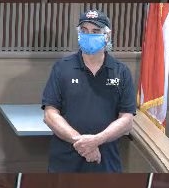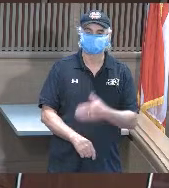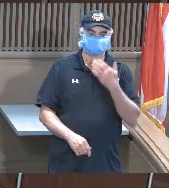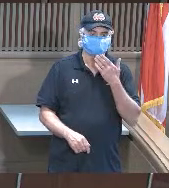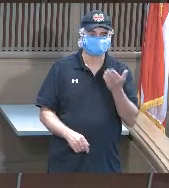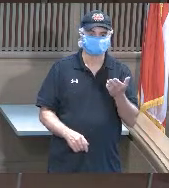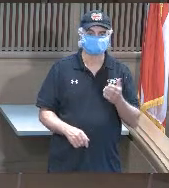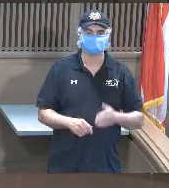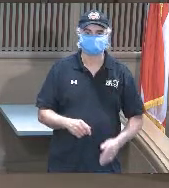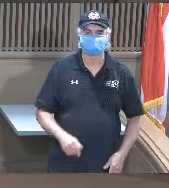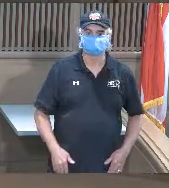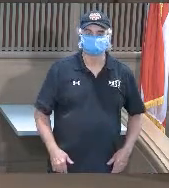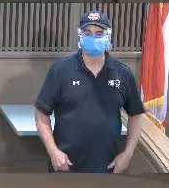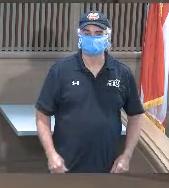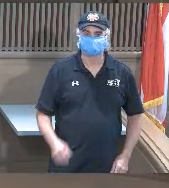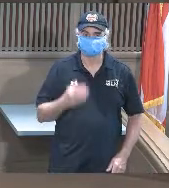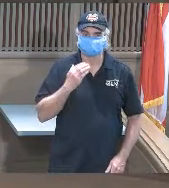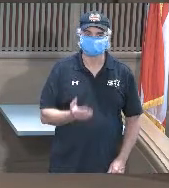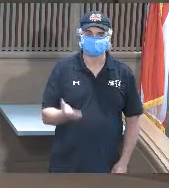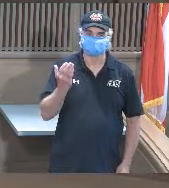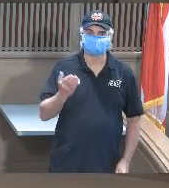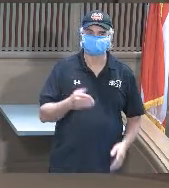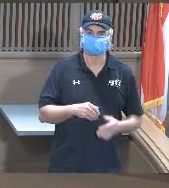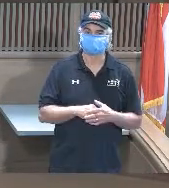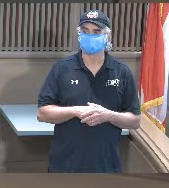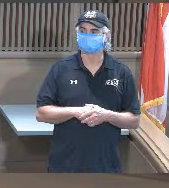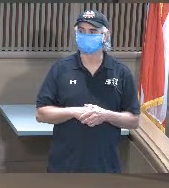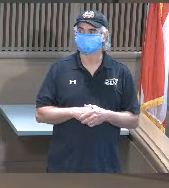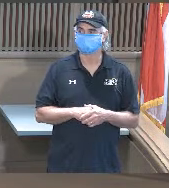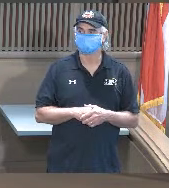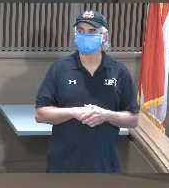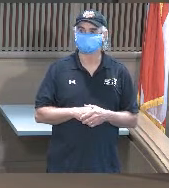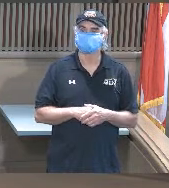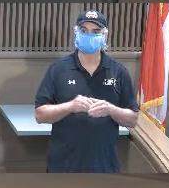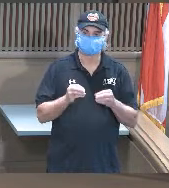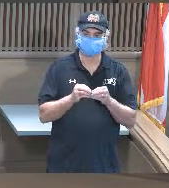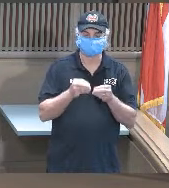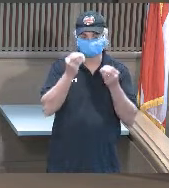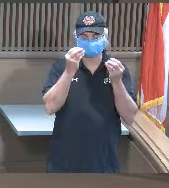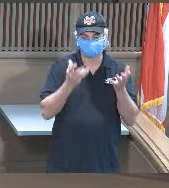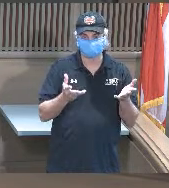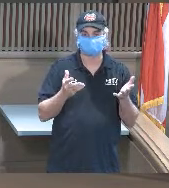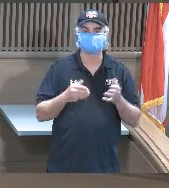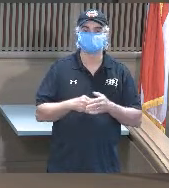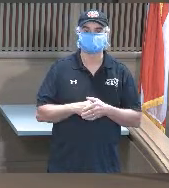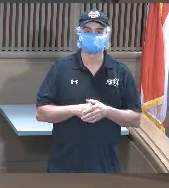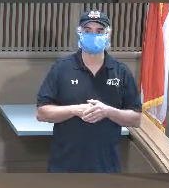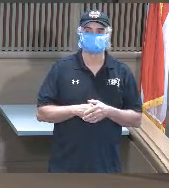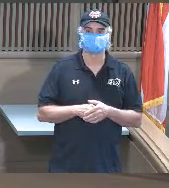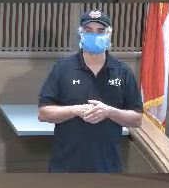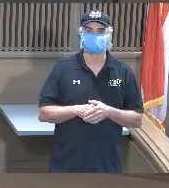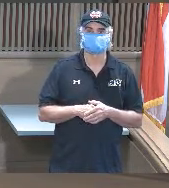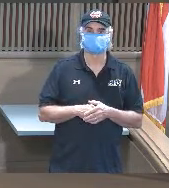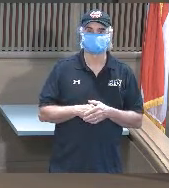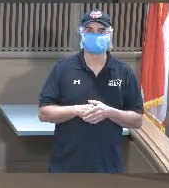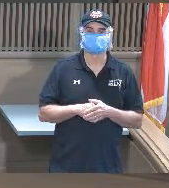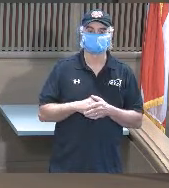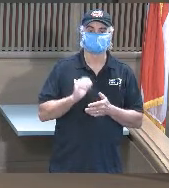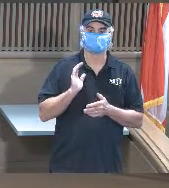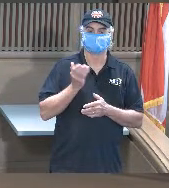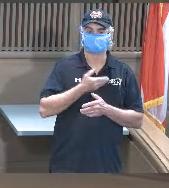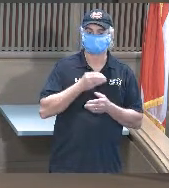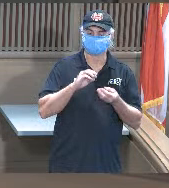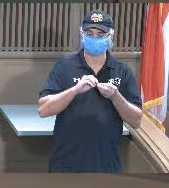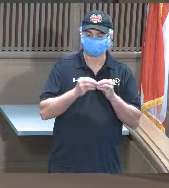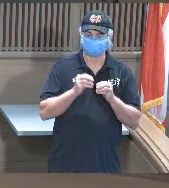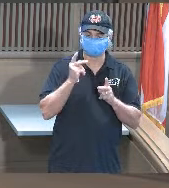Thank you. Good morning. Give you some updates. Overall, our trend continues to move